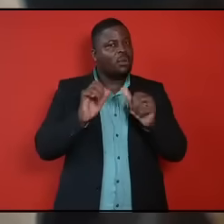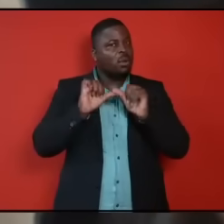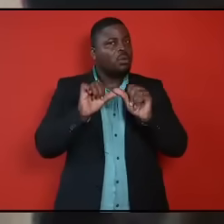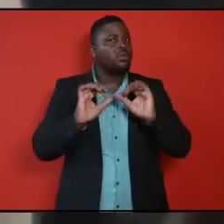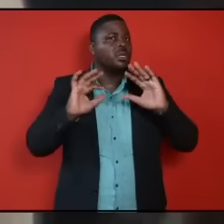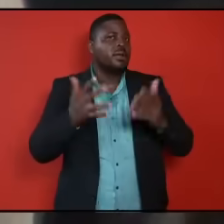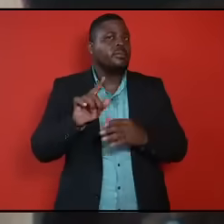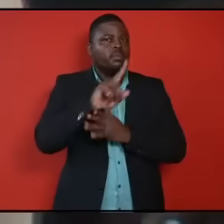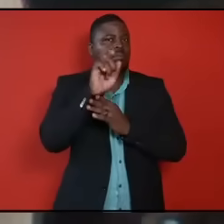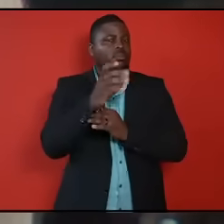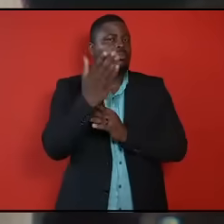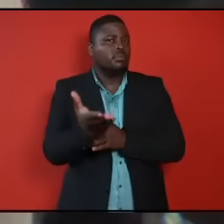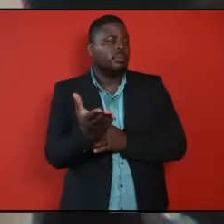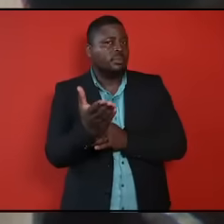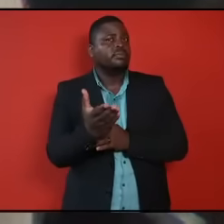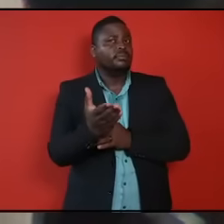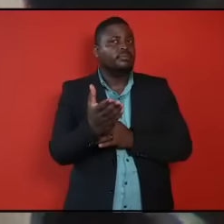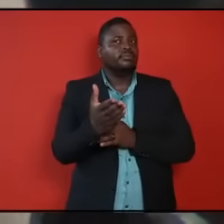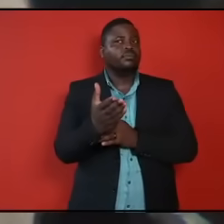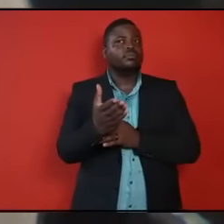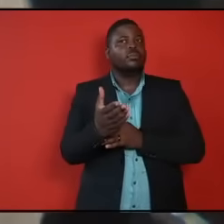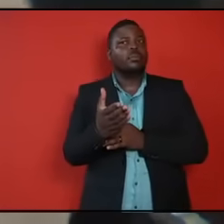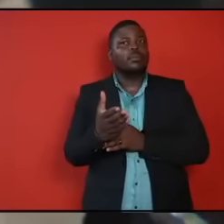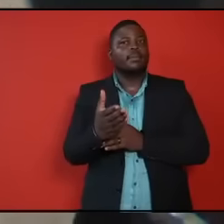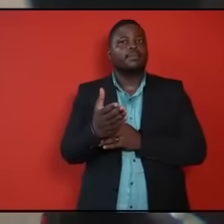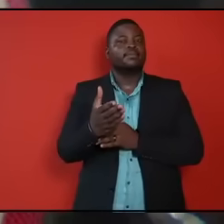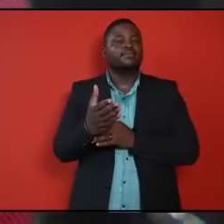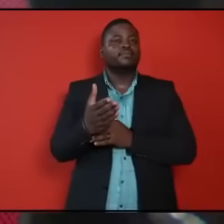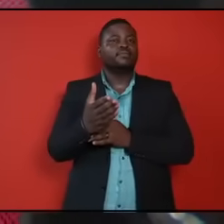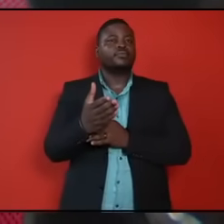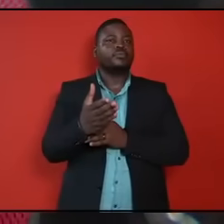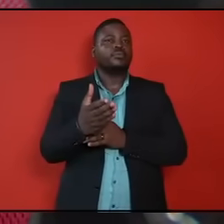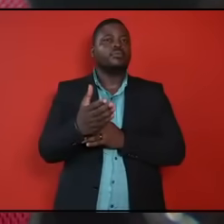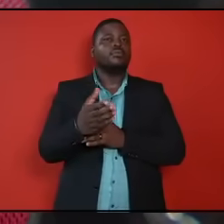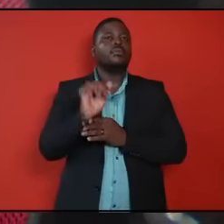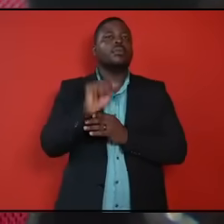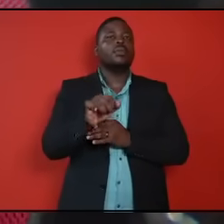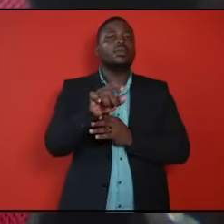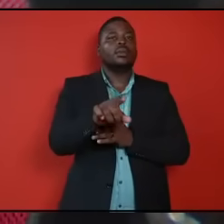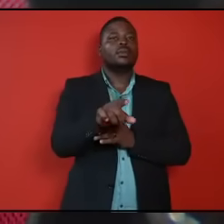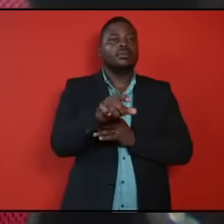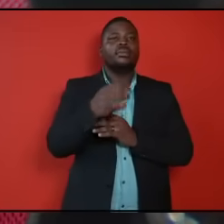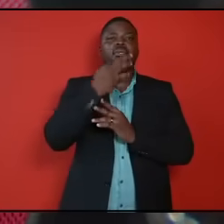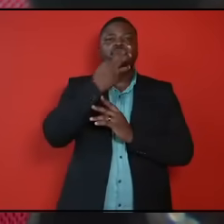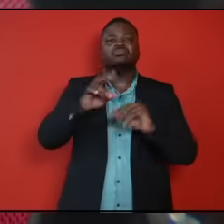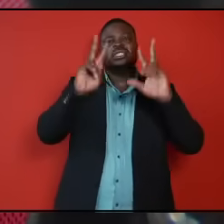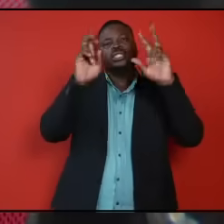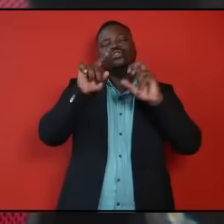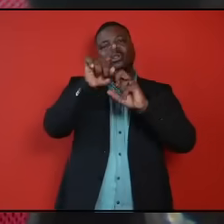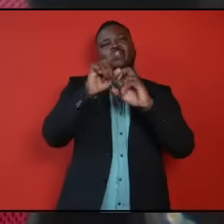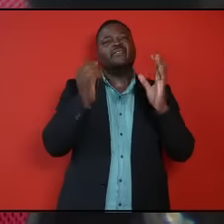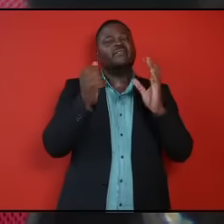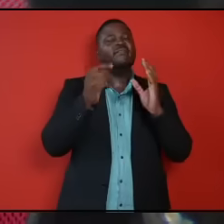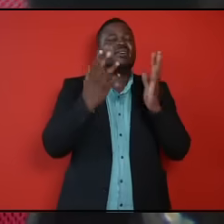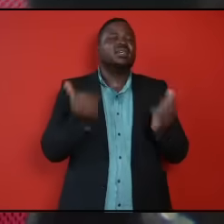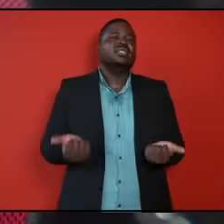mentioned, Mr. Malema, in your speech, the service delivery issues that are there. It seems like at this